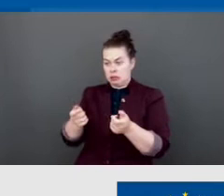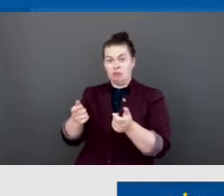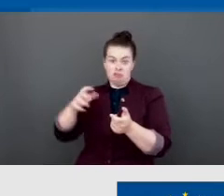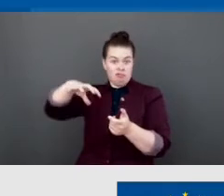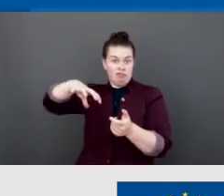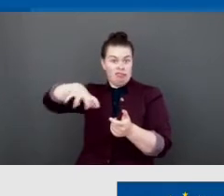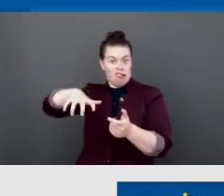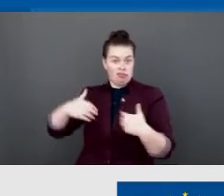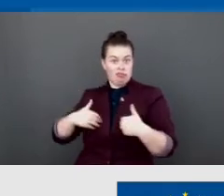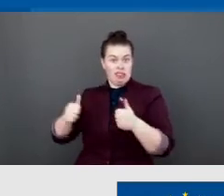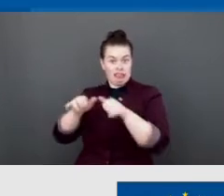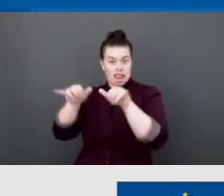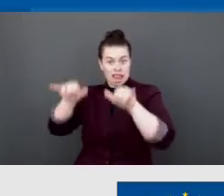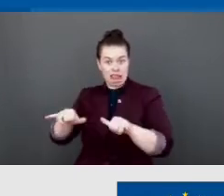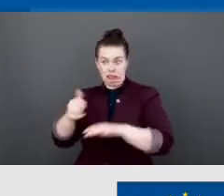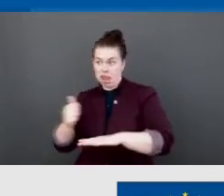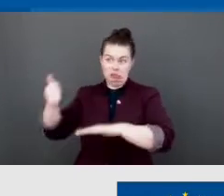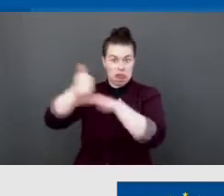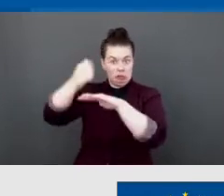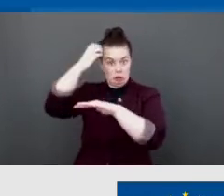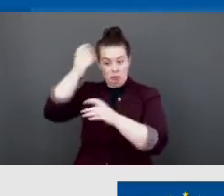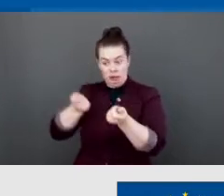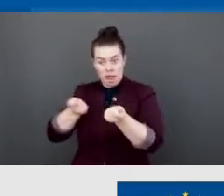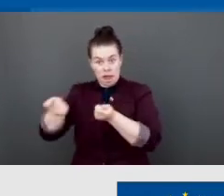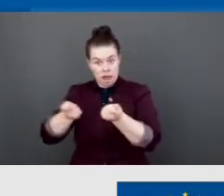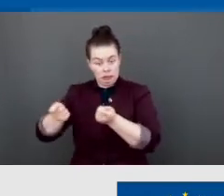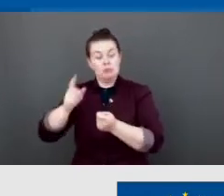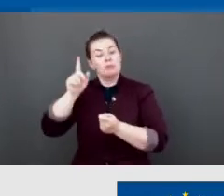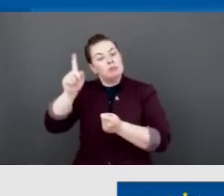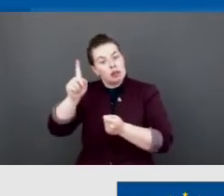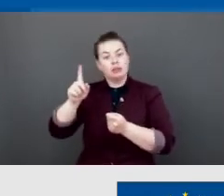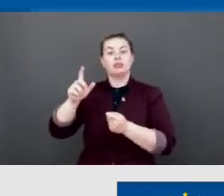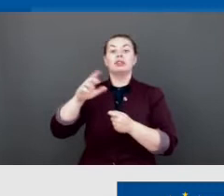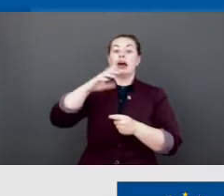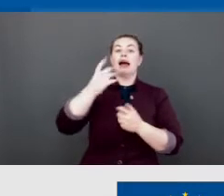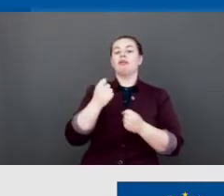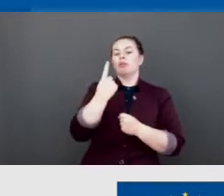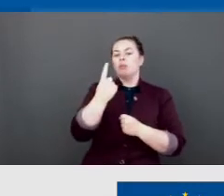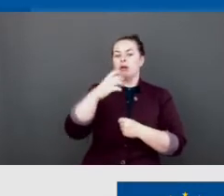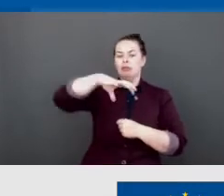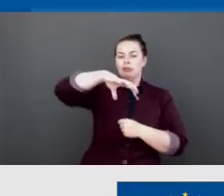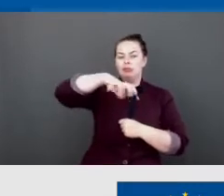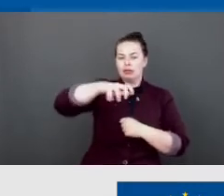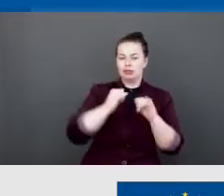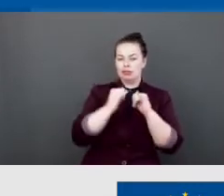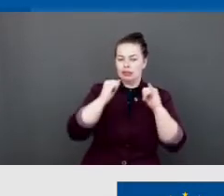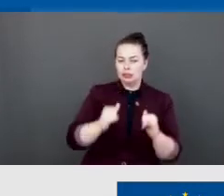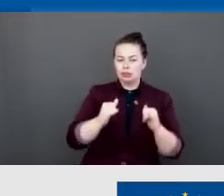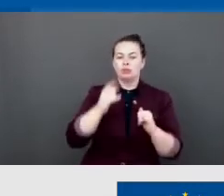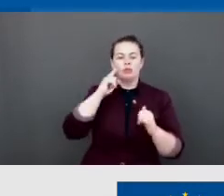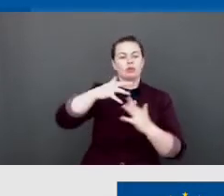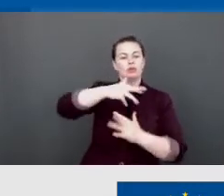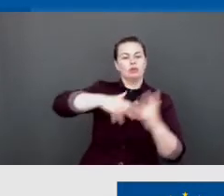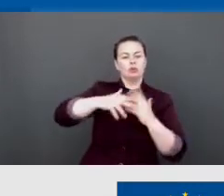healthcare system is structured by a national health system, the social care governance is structured by the National Institute of